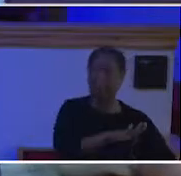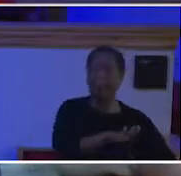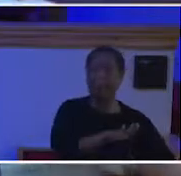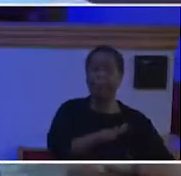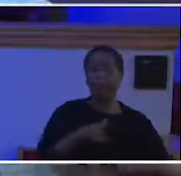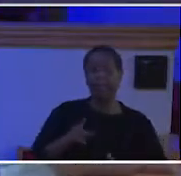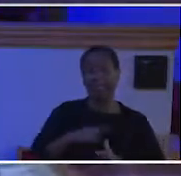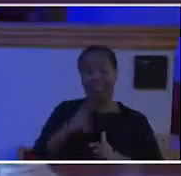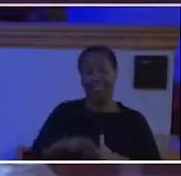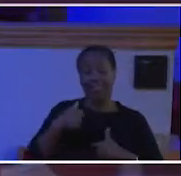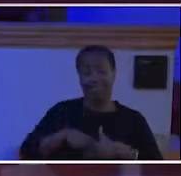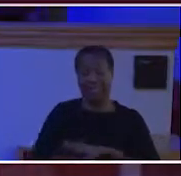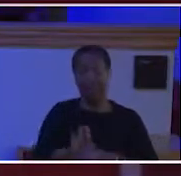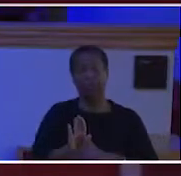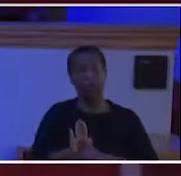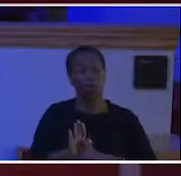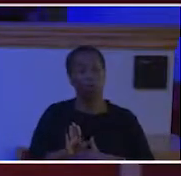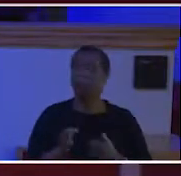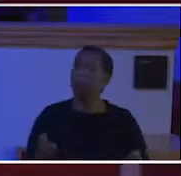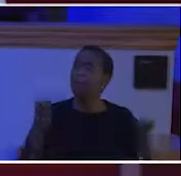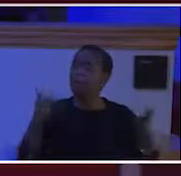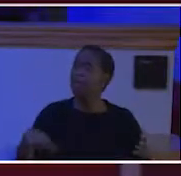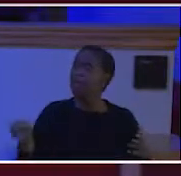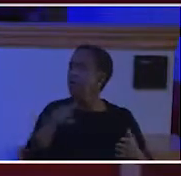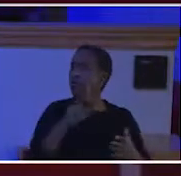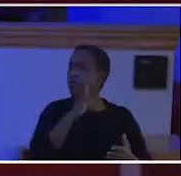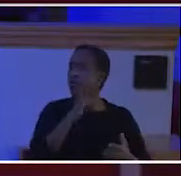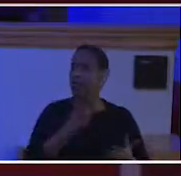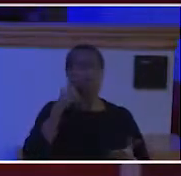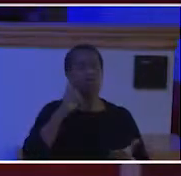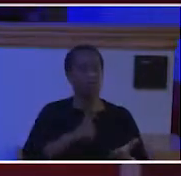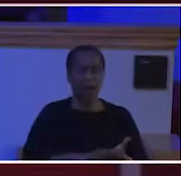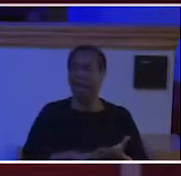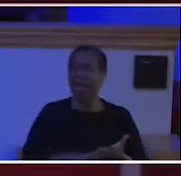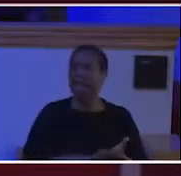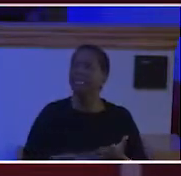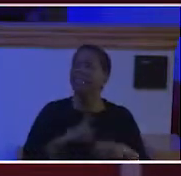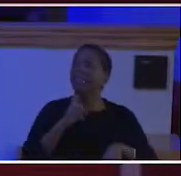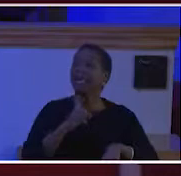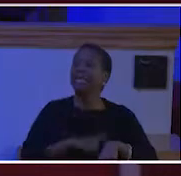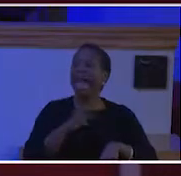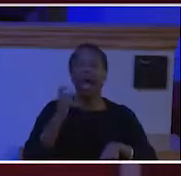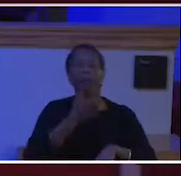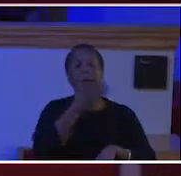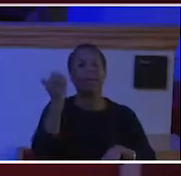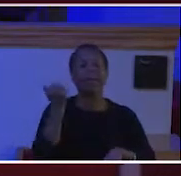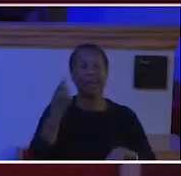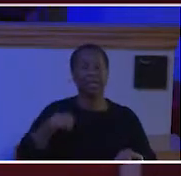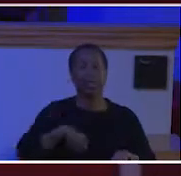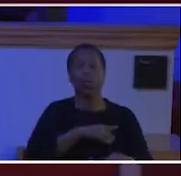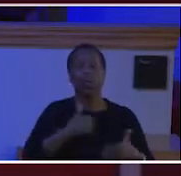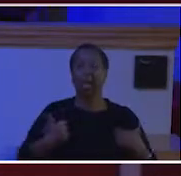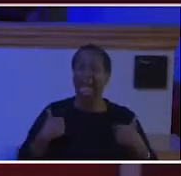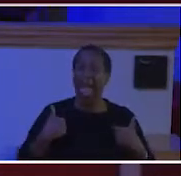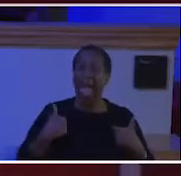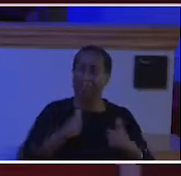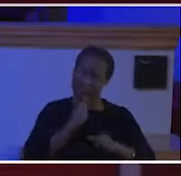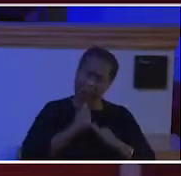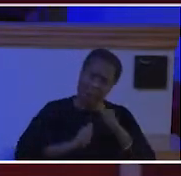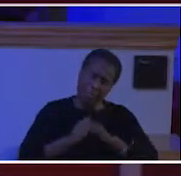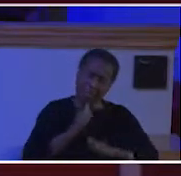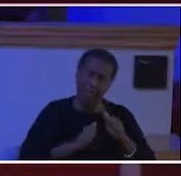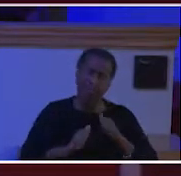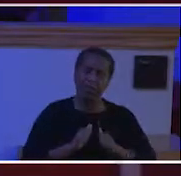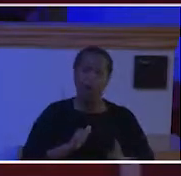she gave birth. And many of us never recognize the time because we suffer from